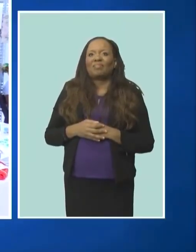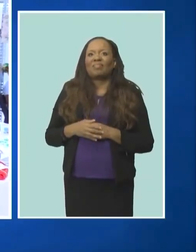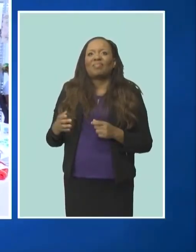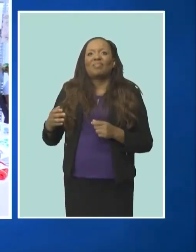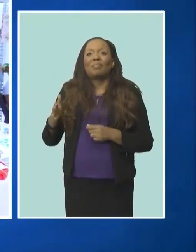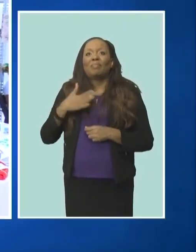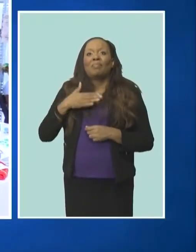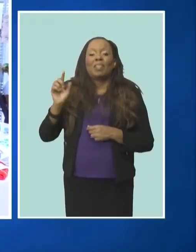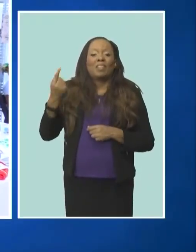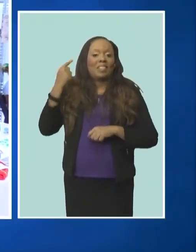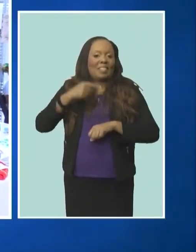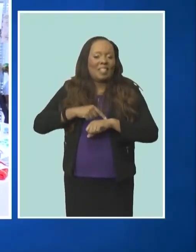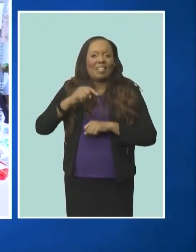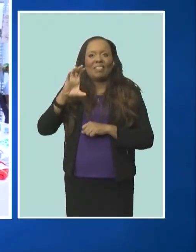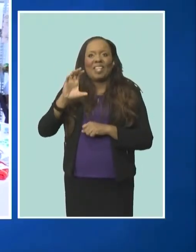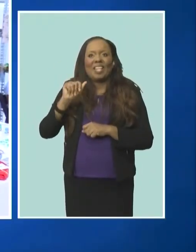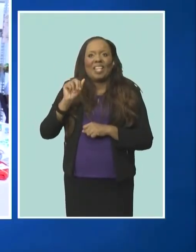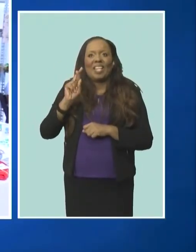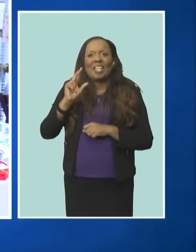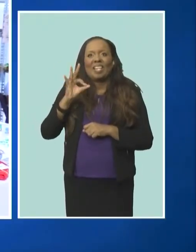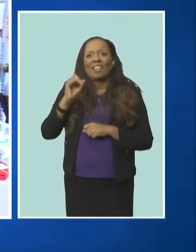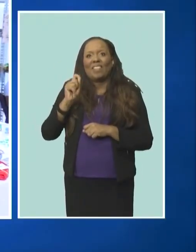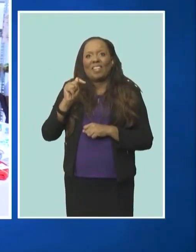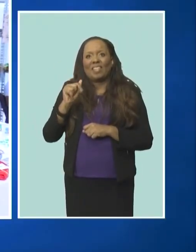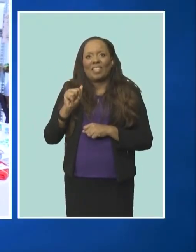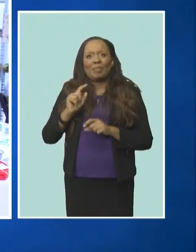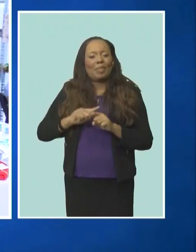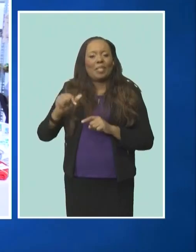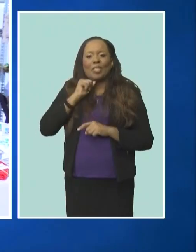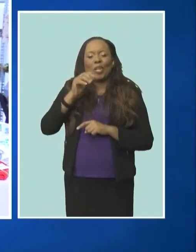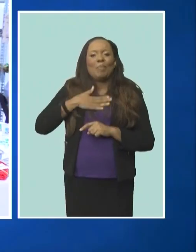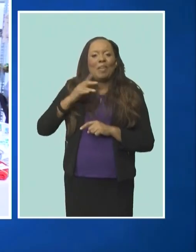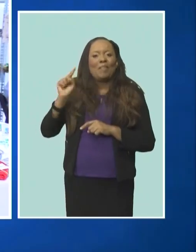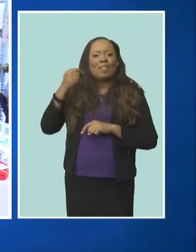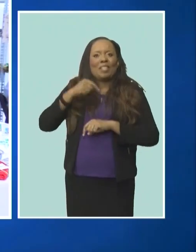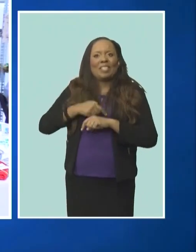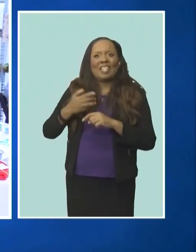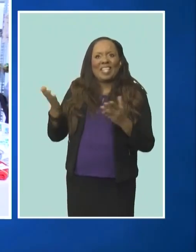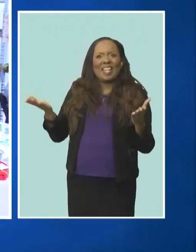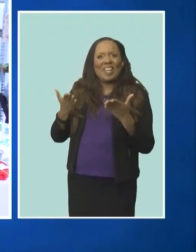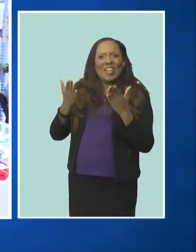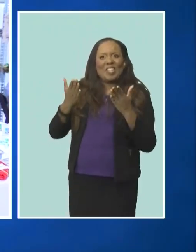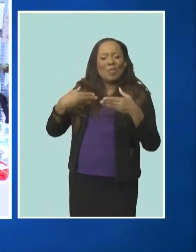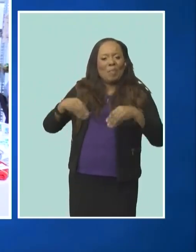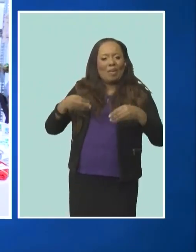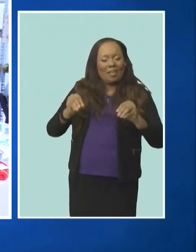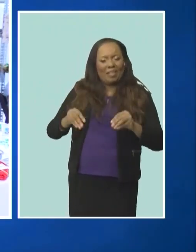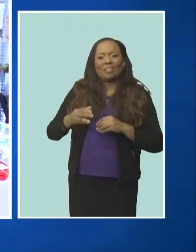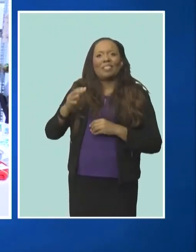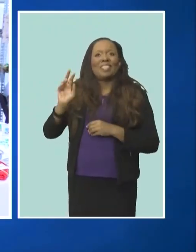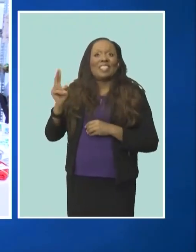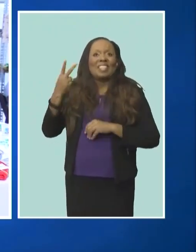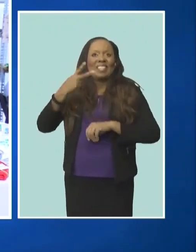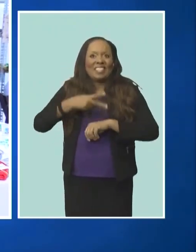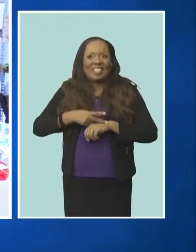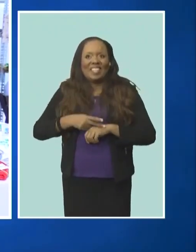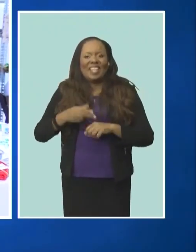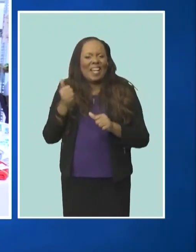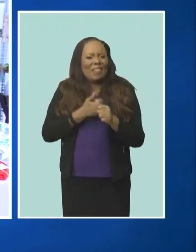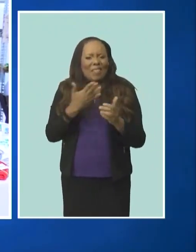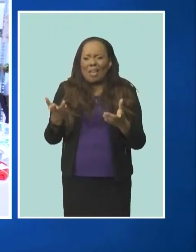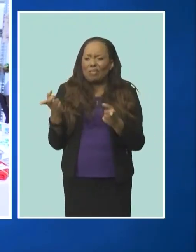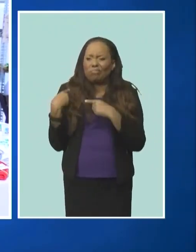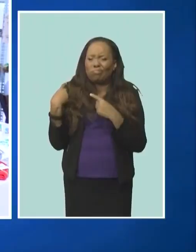my first time at Carifesta, but it's not my first time at the Grand Market. It's my second time, actually. And everything has been so good so